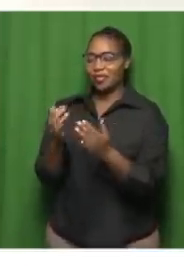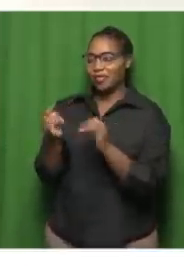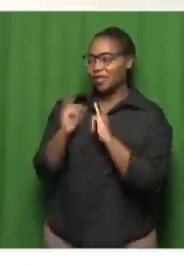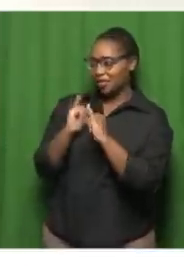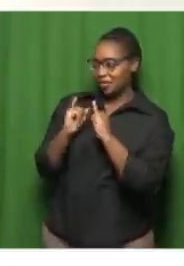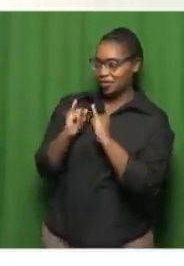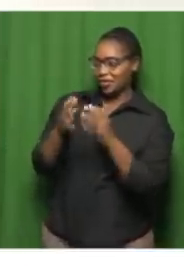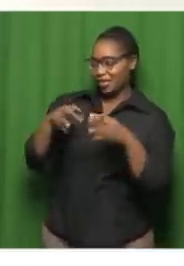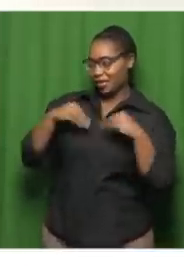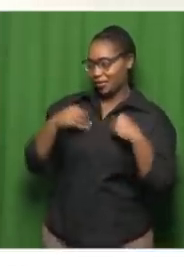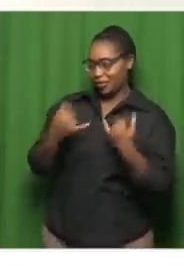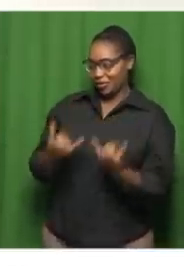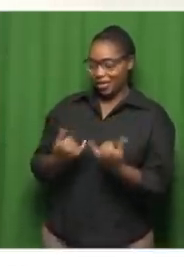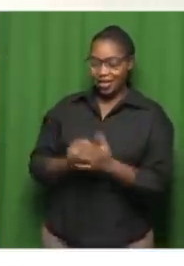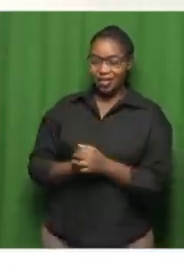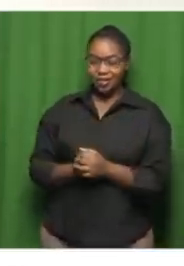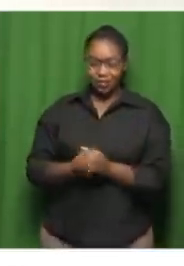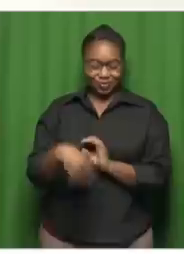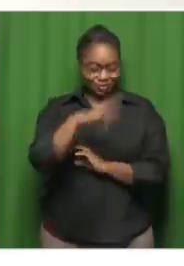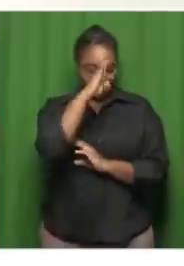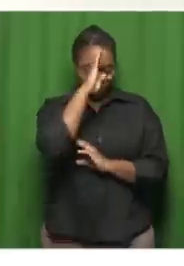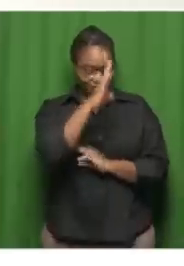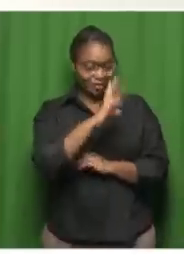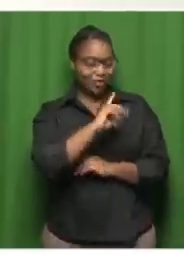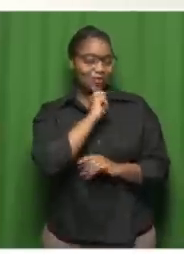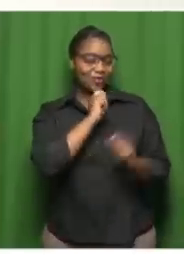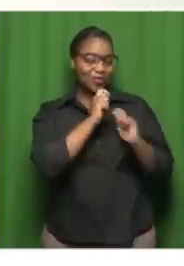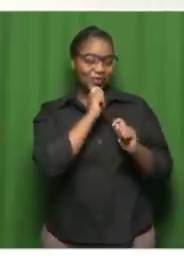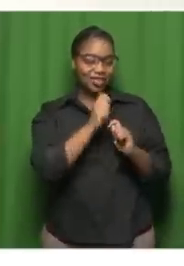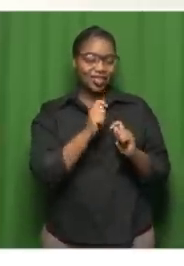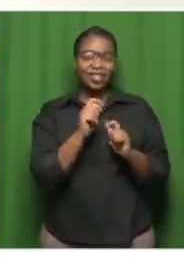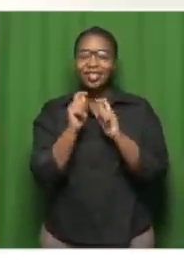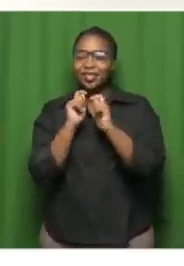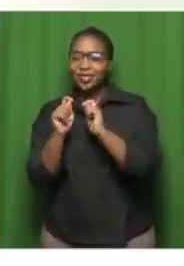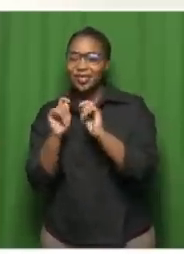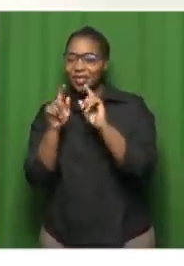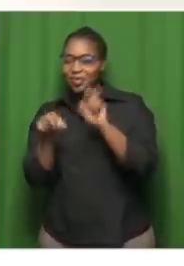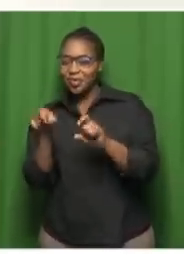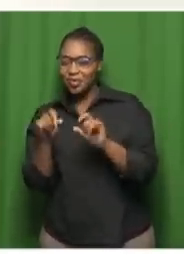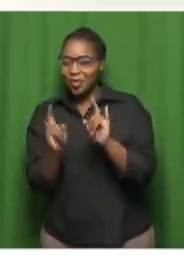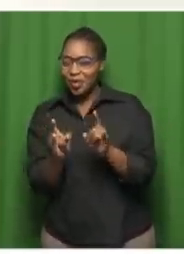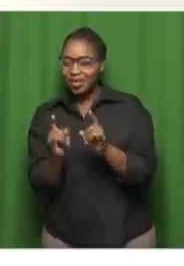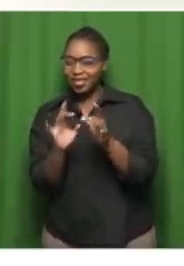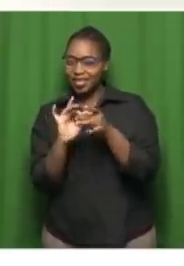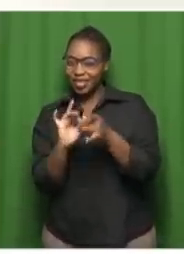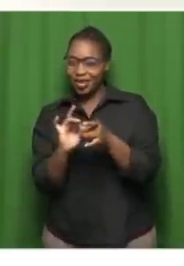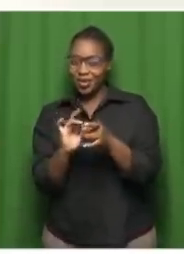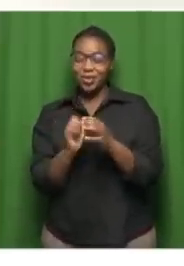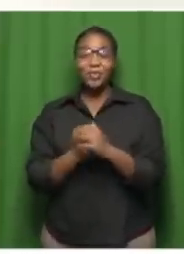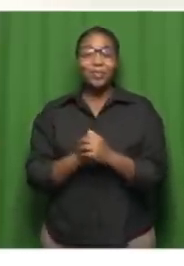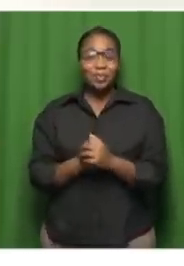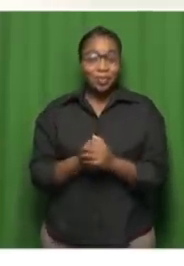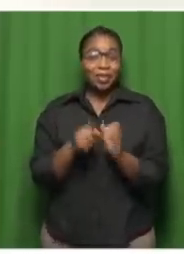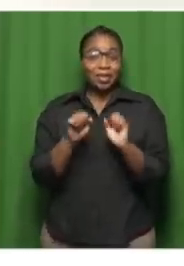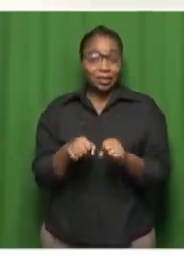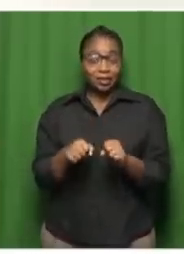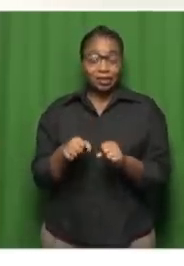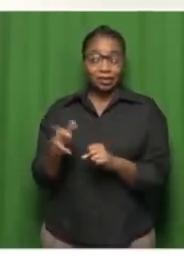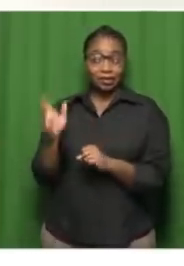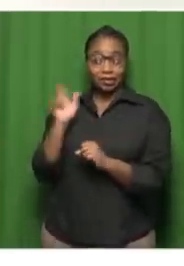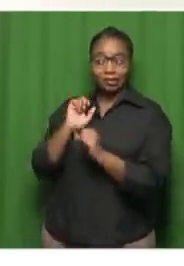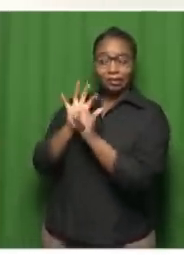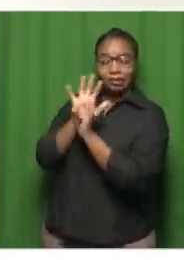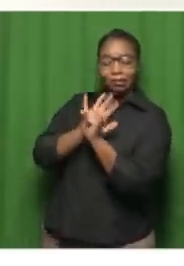program. Hi, good morning, Leanne, and good morning to the viewers at home. Gosh, just that introduction gives us a sense